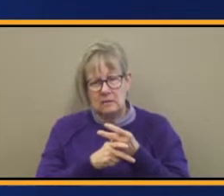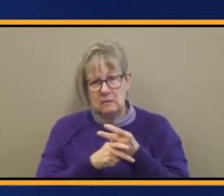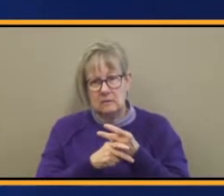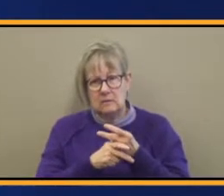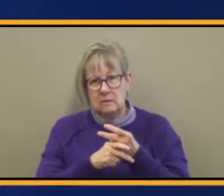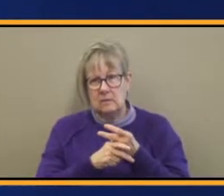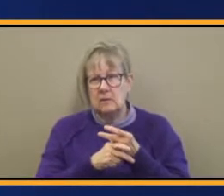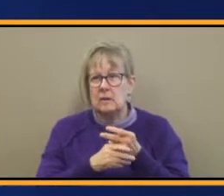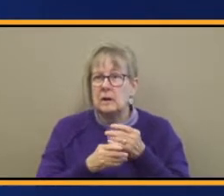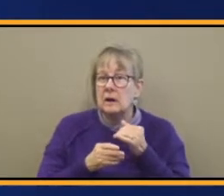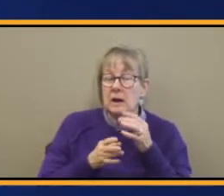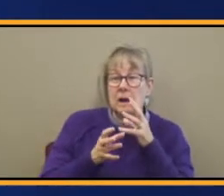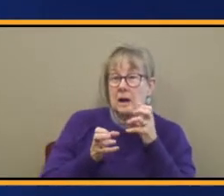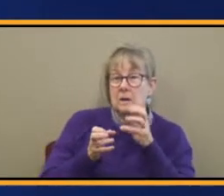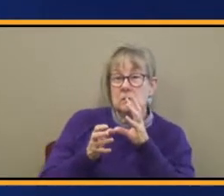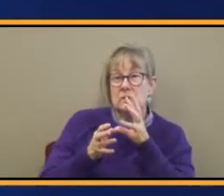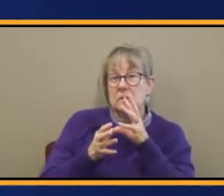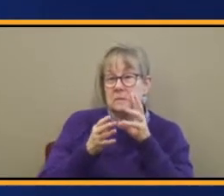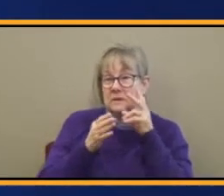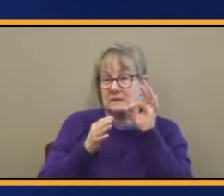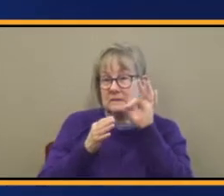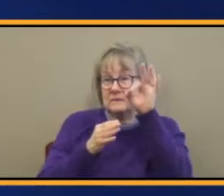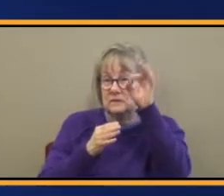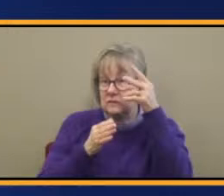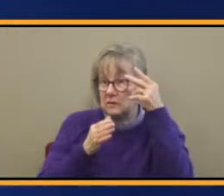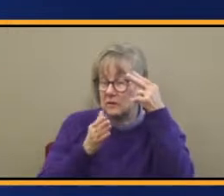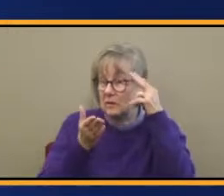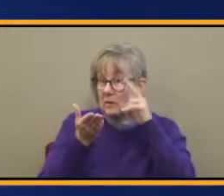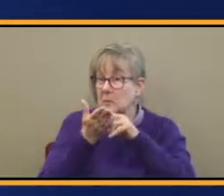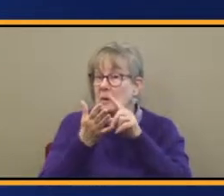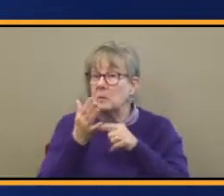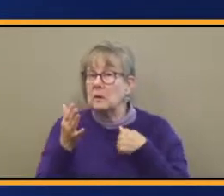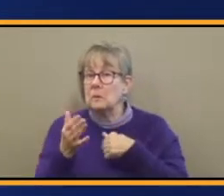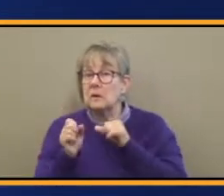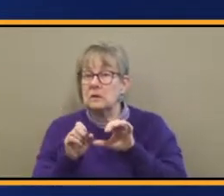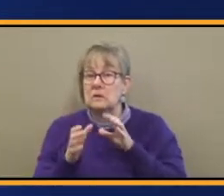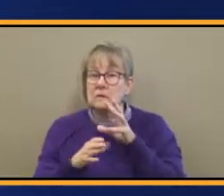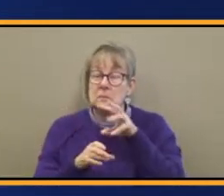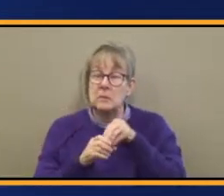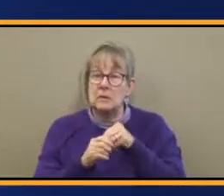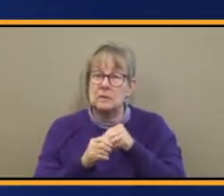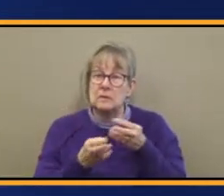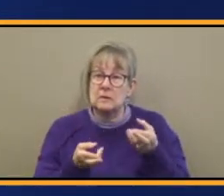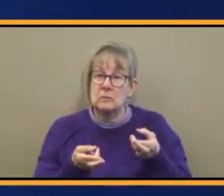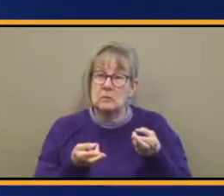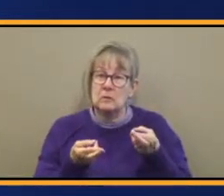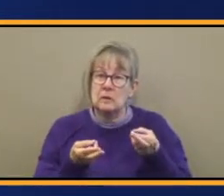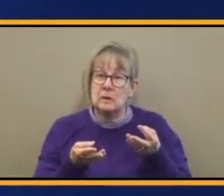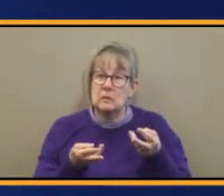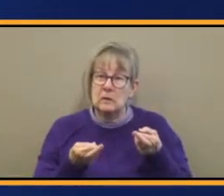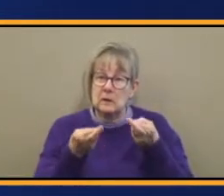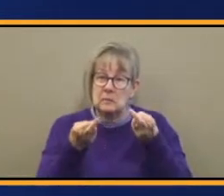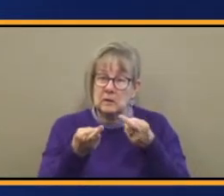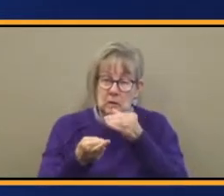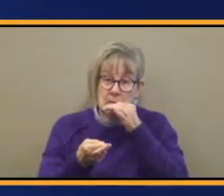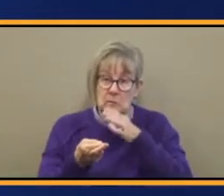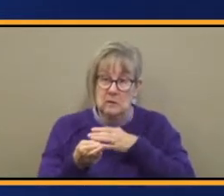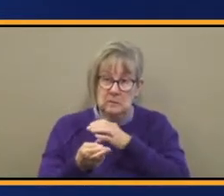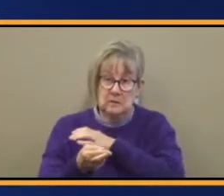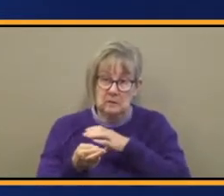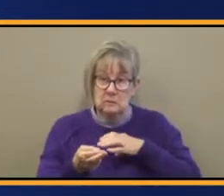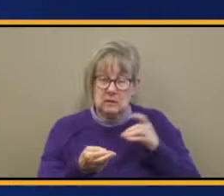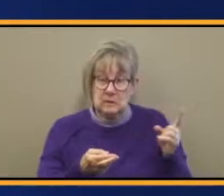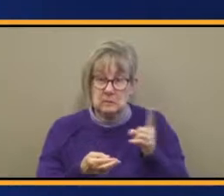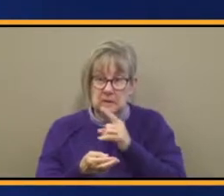of silence, so I don't want to talk about the future contract, but what we can sure. do is part of the recommendations from the Women's Commission that we're working on, we need to come back to council.